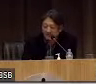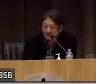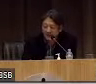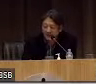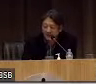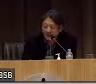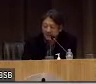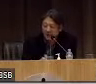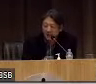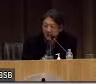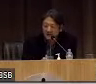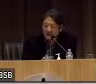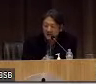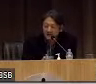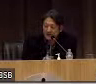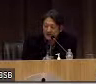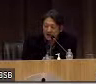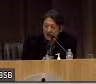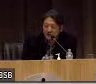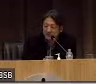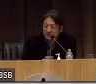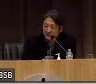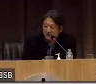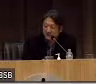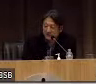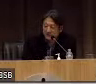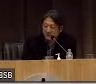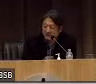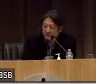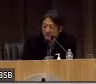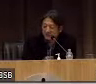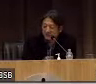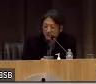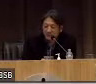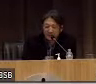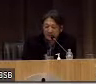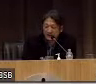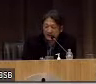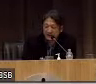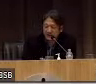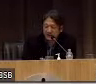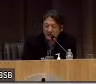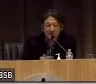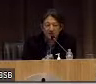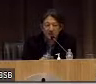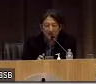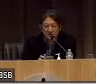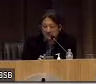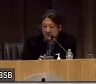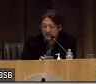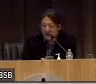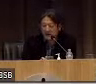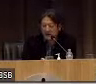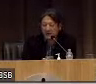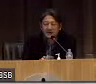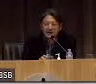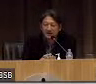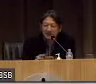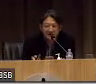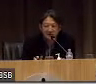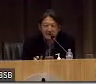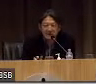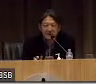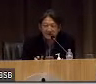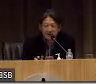very unproportional from what we predict. And COVID teaches that the construction